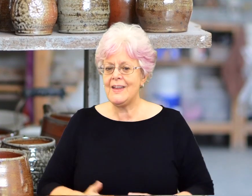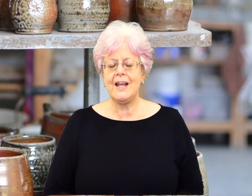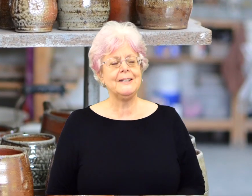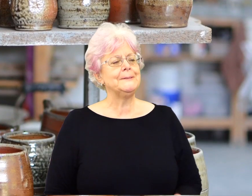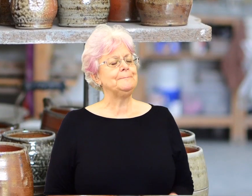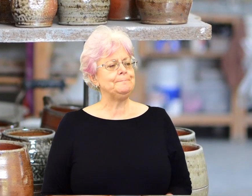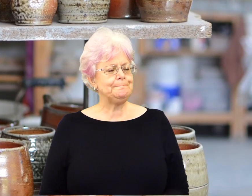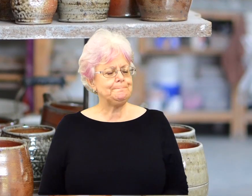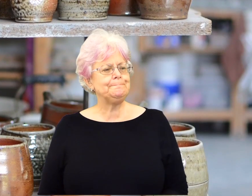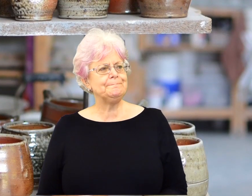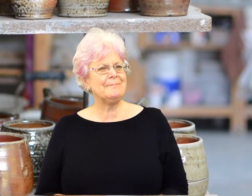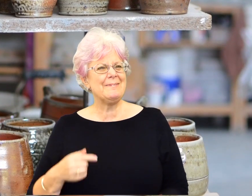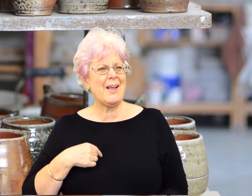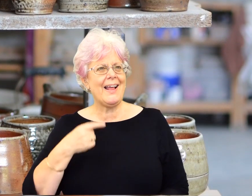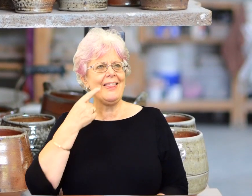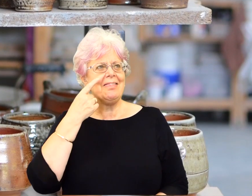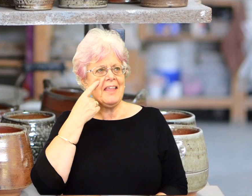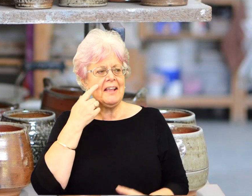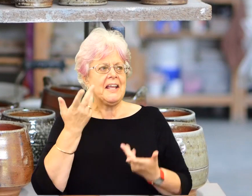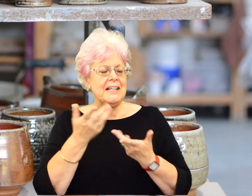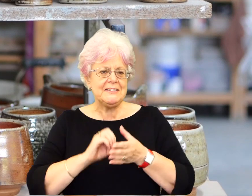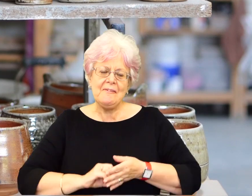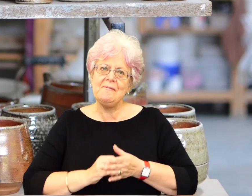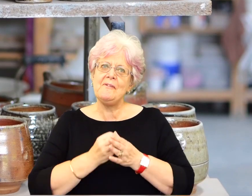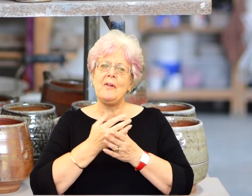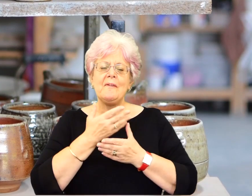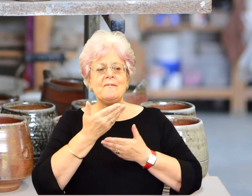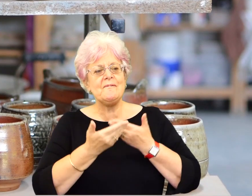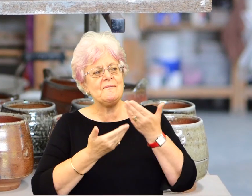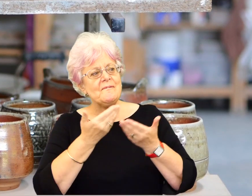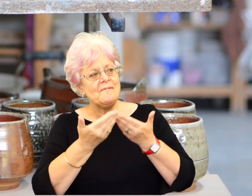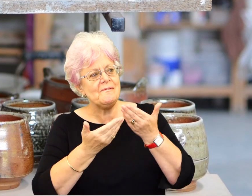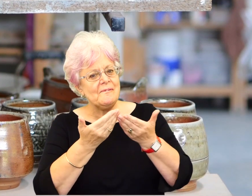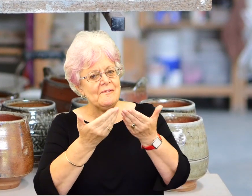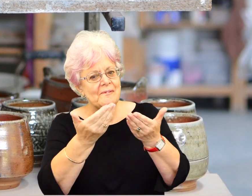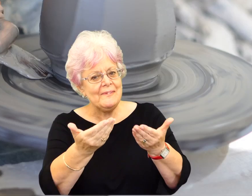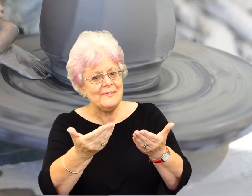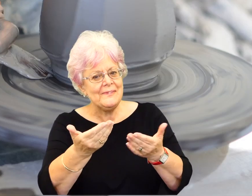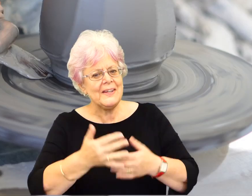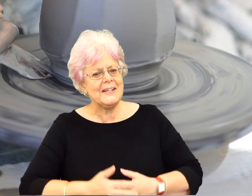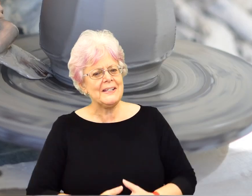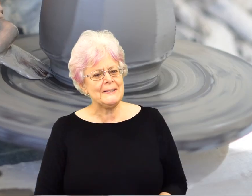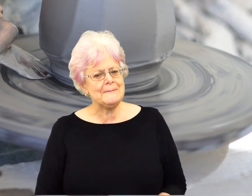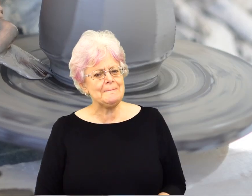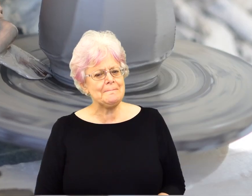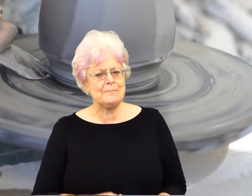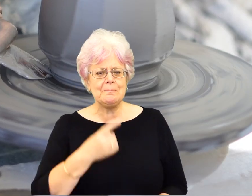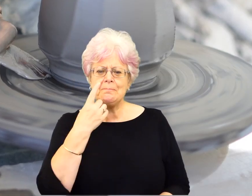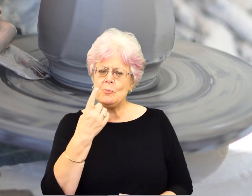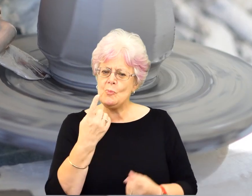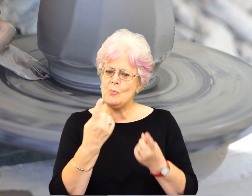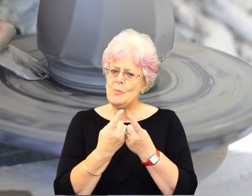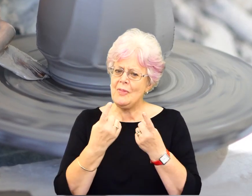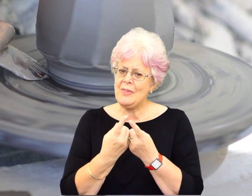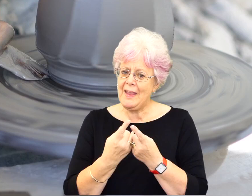very much grown organically. Often quite suddenly and spontaneously little bits will evolve. One other big thing is that